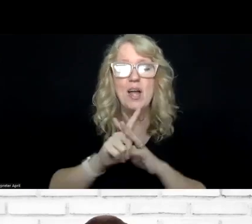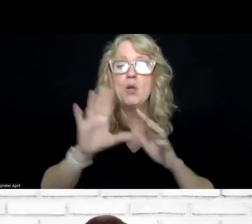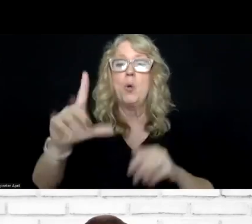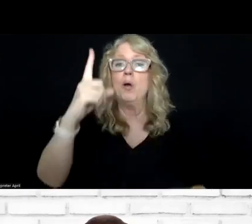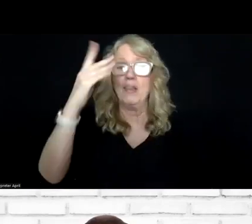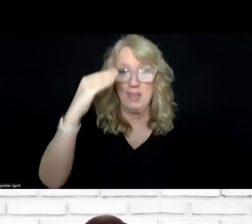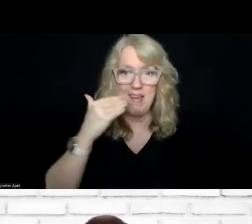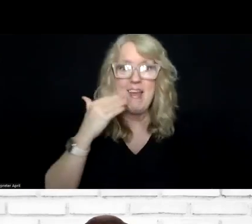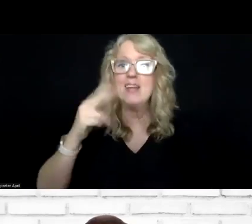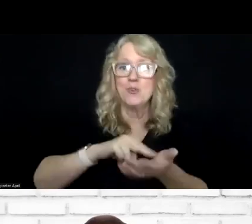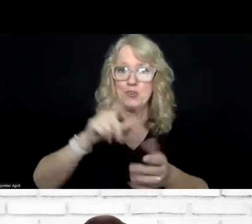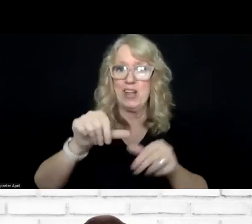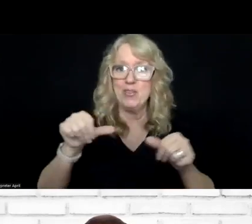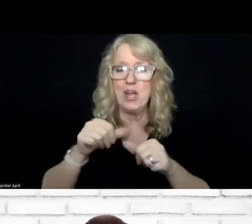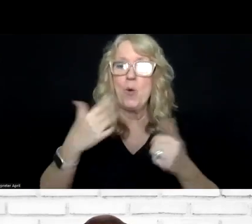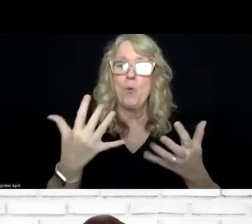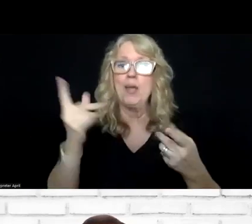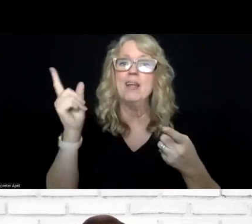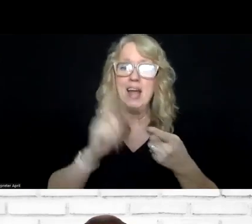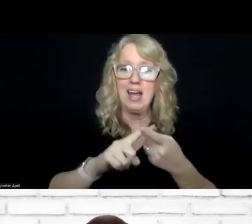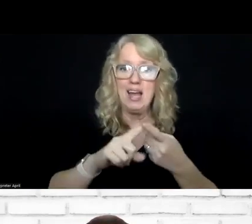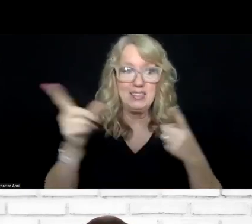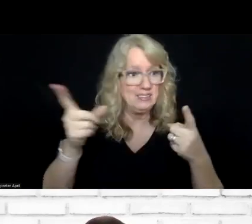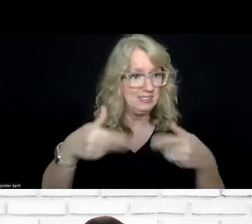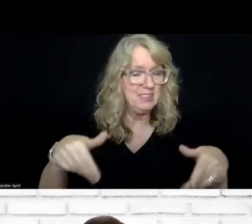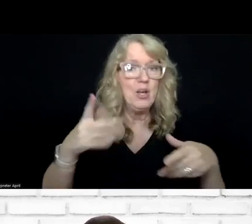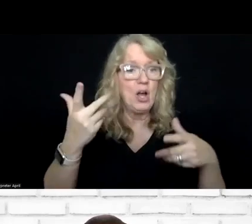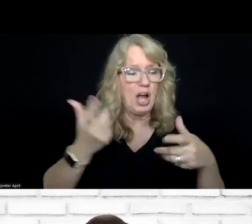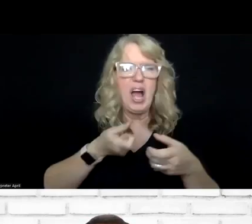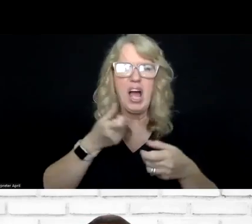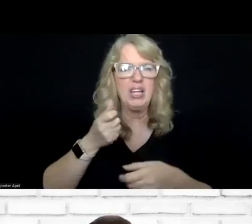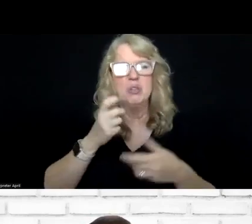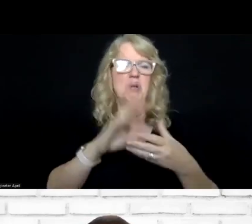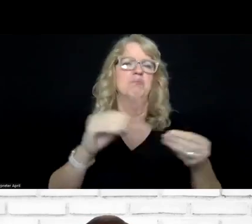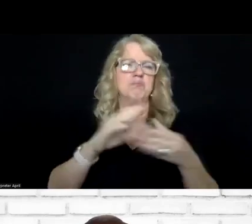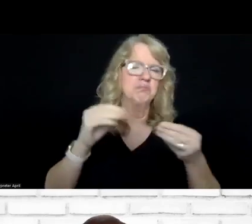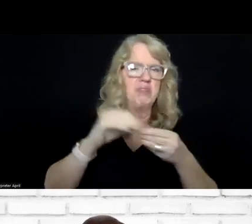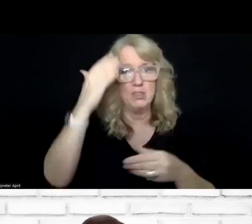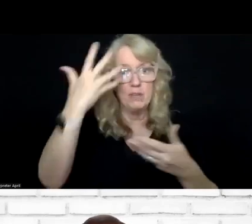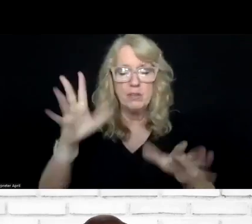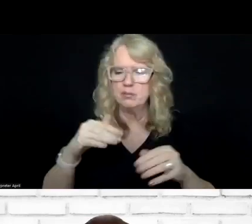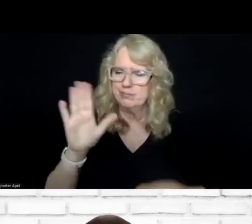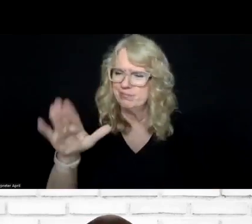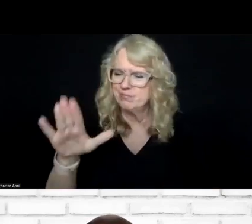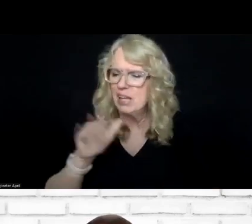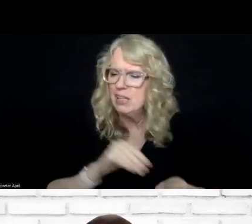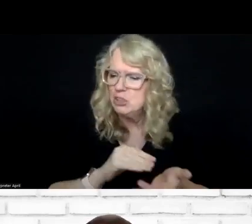nurse of one of the areas waited until I espoused all of my knowledge. And she came up to me afterwards and she said, Dr.